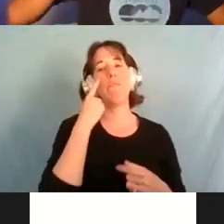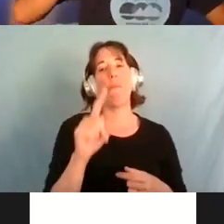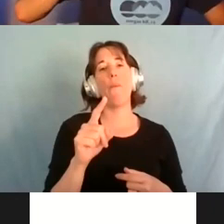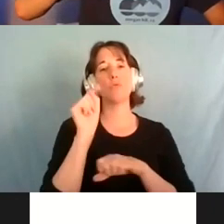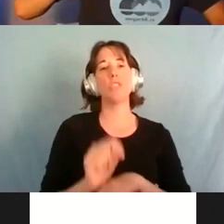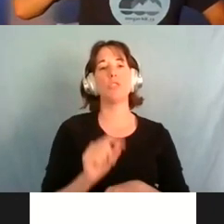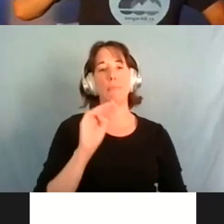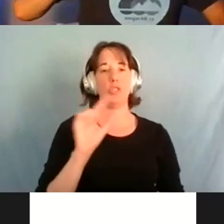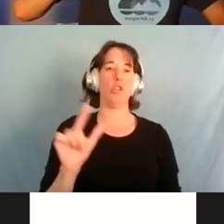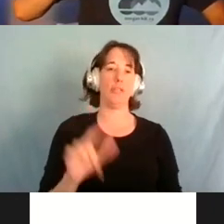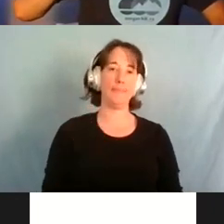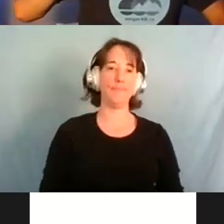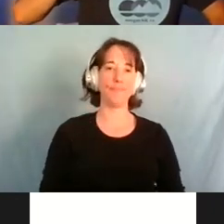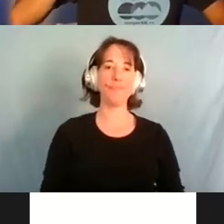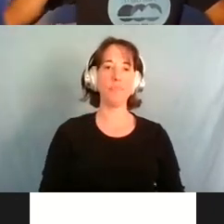learning.